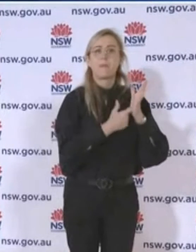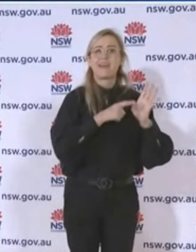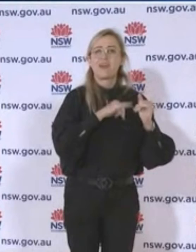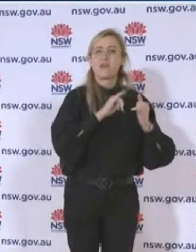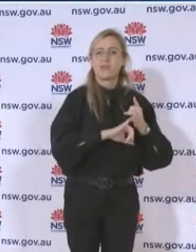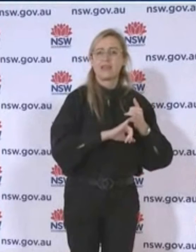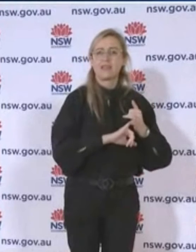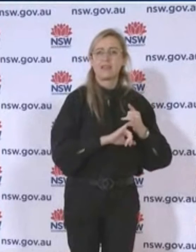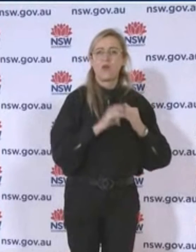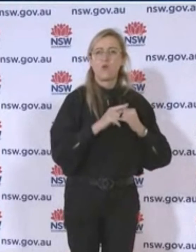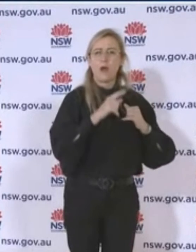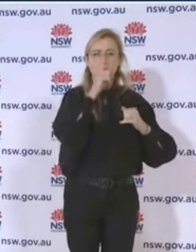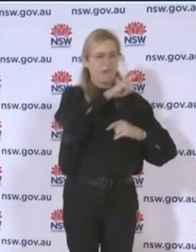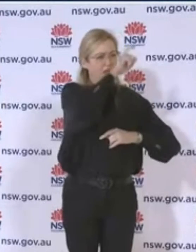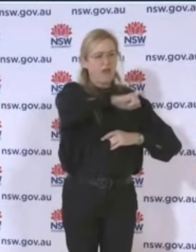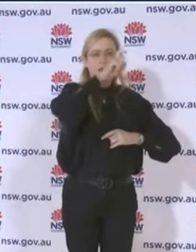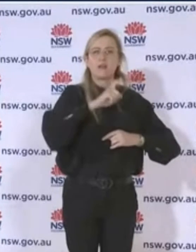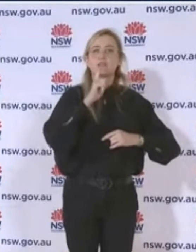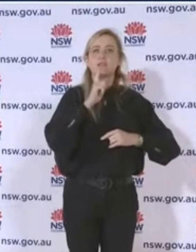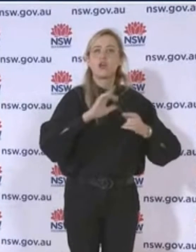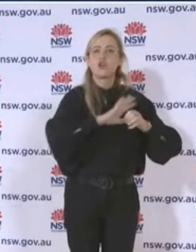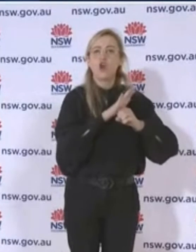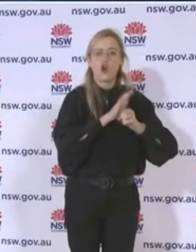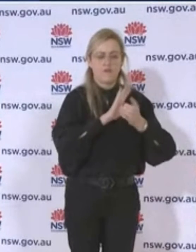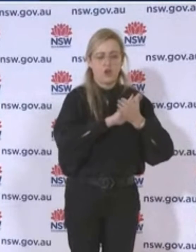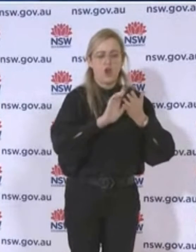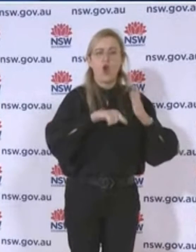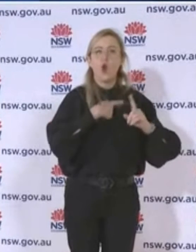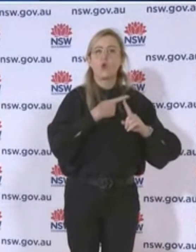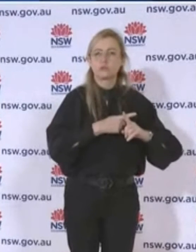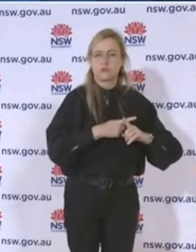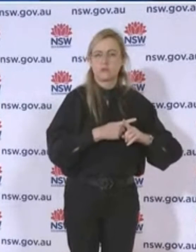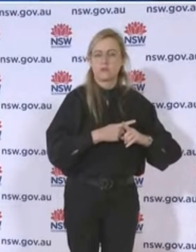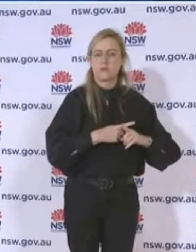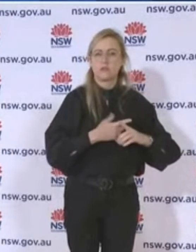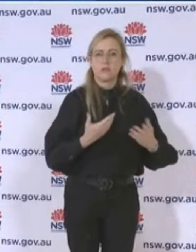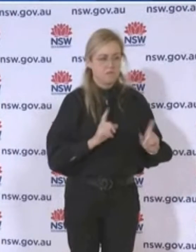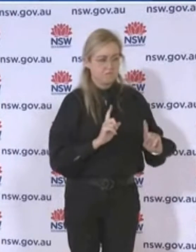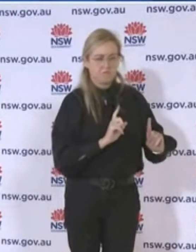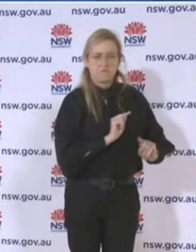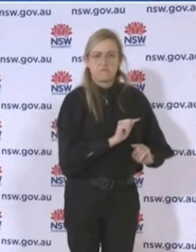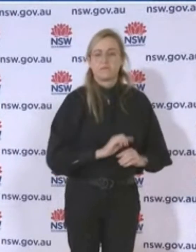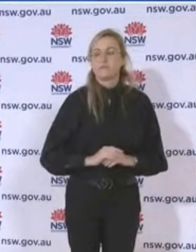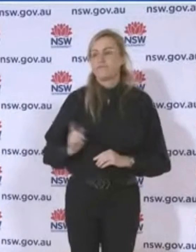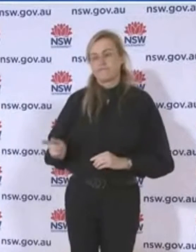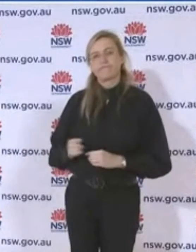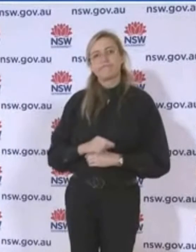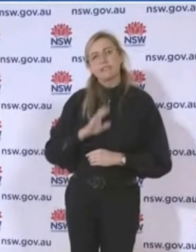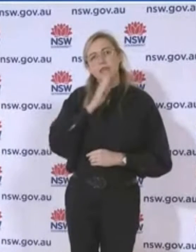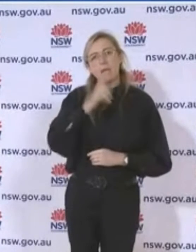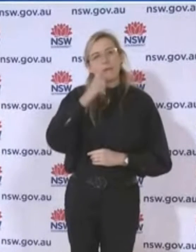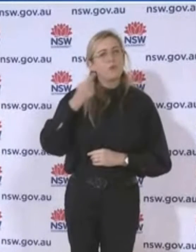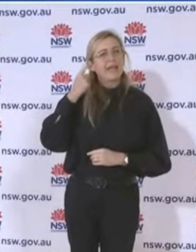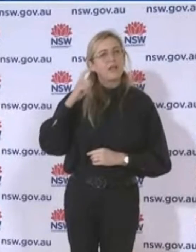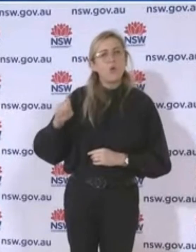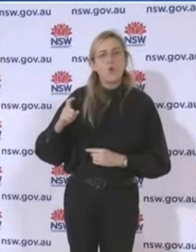be incredibly disappointed by that. Look, it's always disappointing when people choose to ignore the health advice or pretend that COVID isn't a